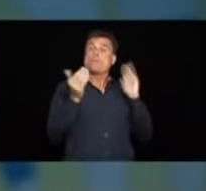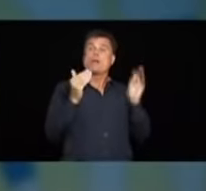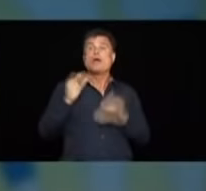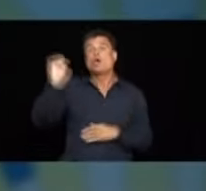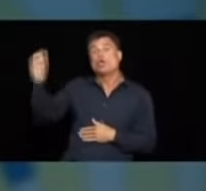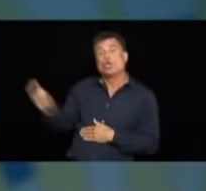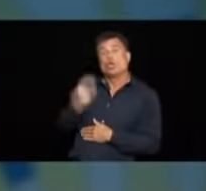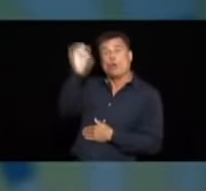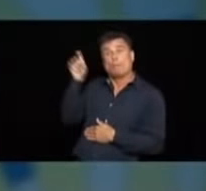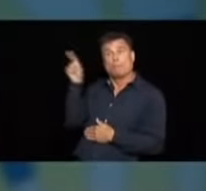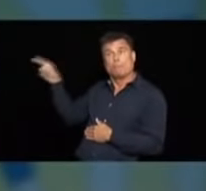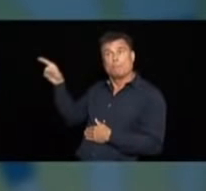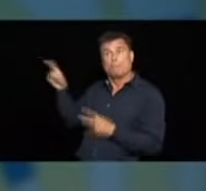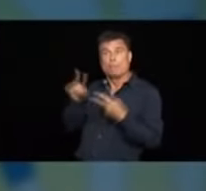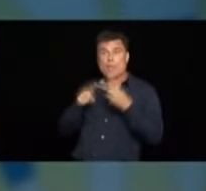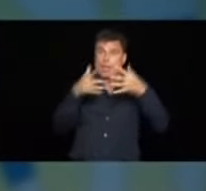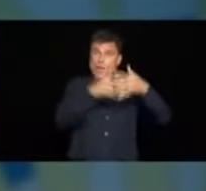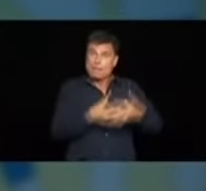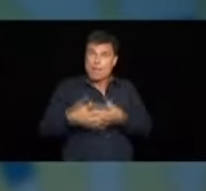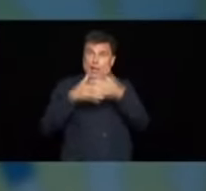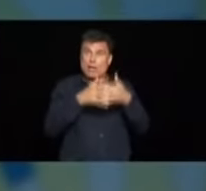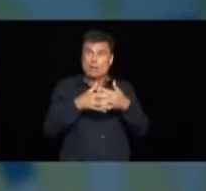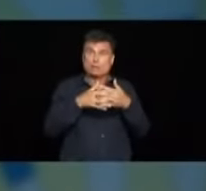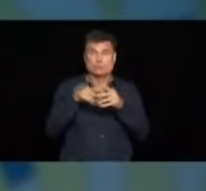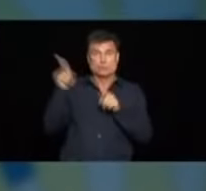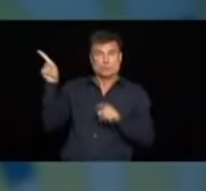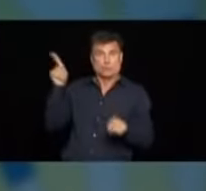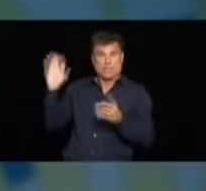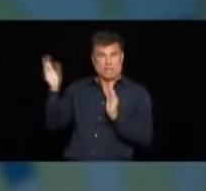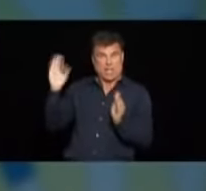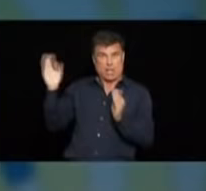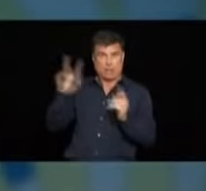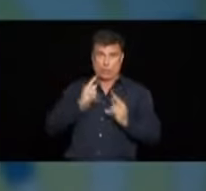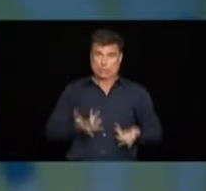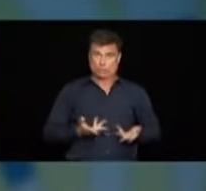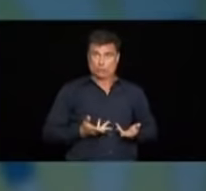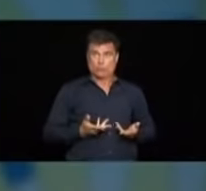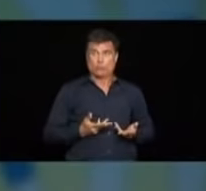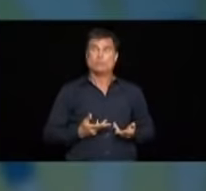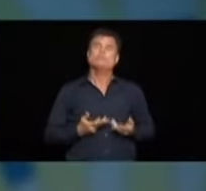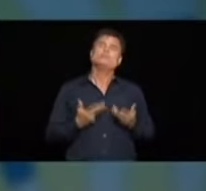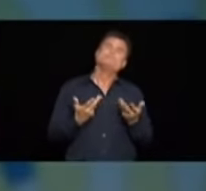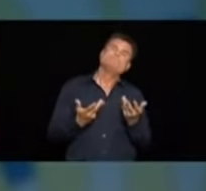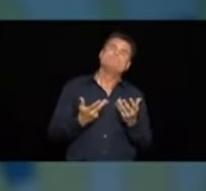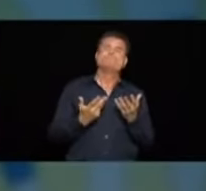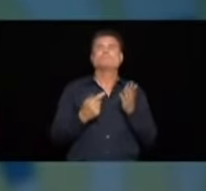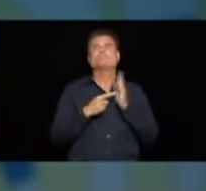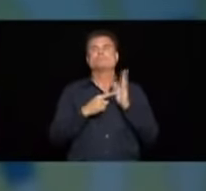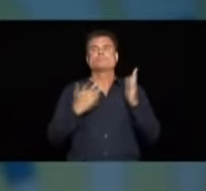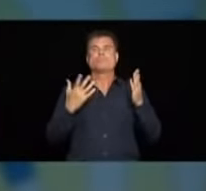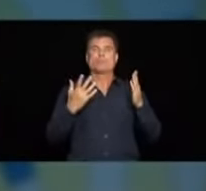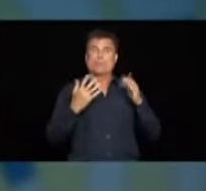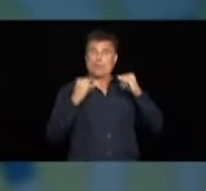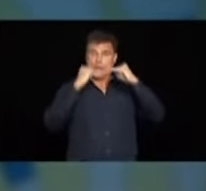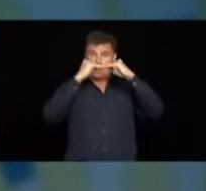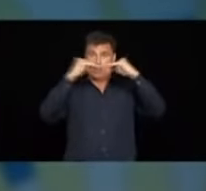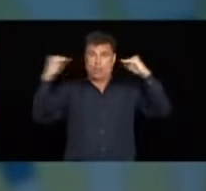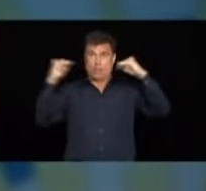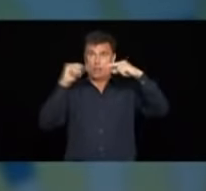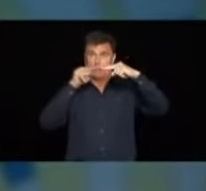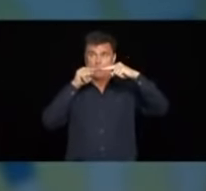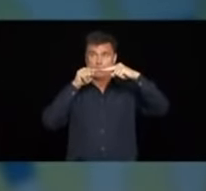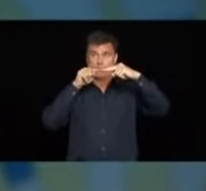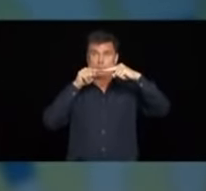where the cutoff for being safe for things like full opening of schools and